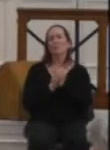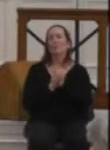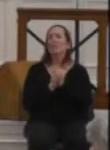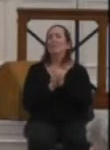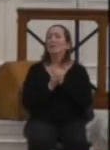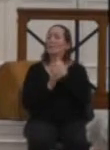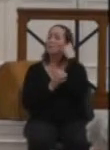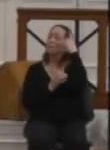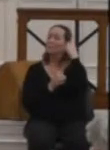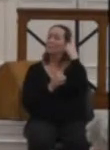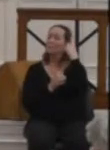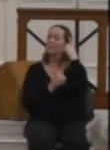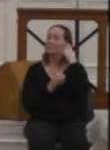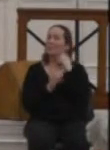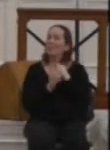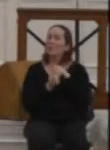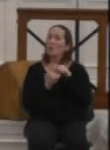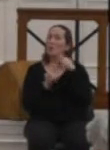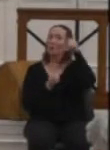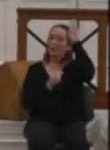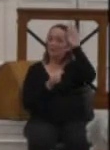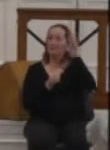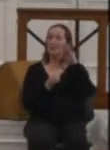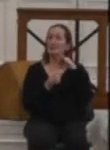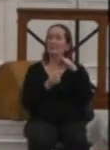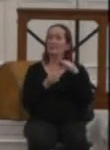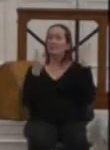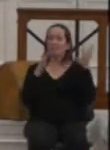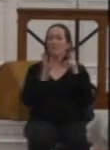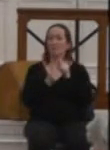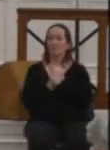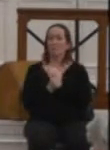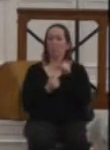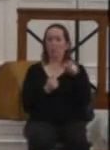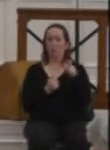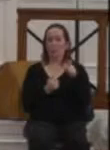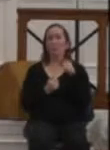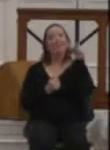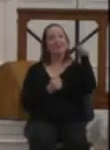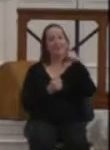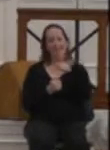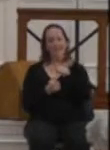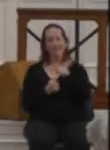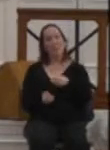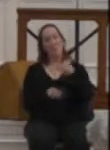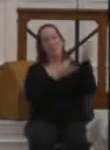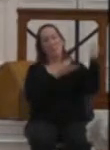Realize this. When God's through with you, he'll take you home.